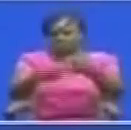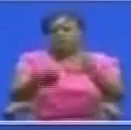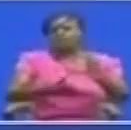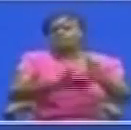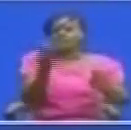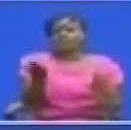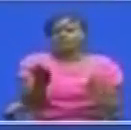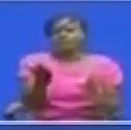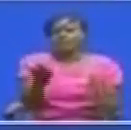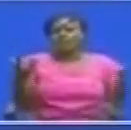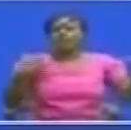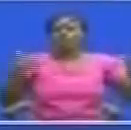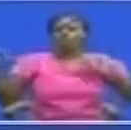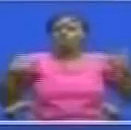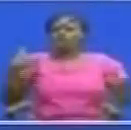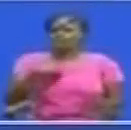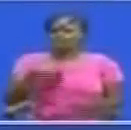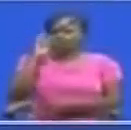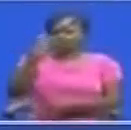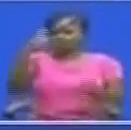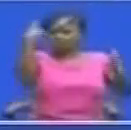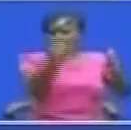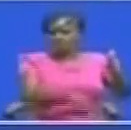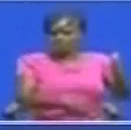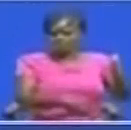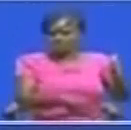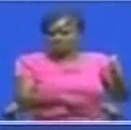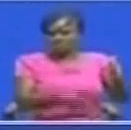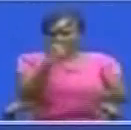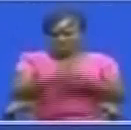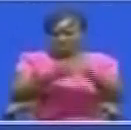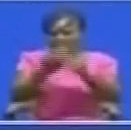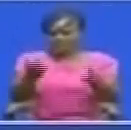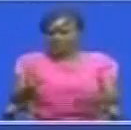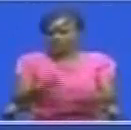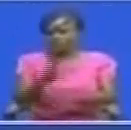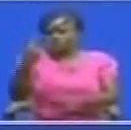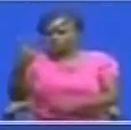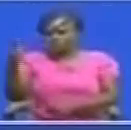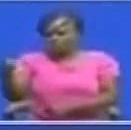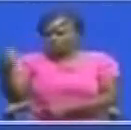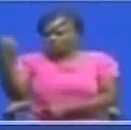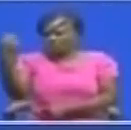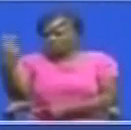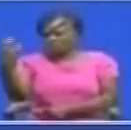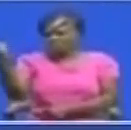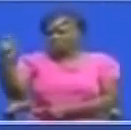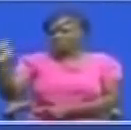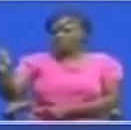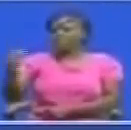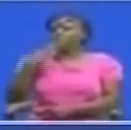quickly. I'm also concerned because if you look at the cost of that debt in terms of this year, we are spending 2.25 trillion.